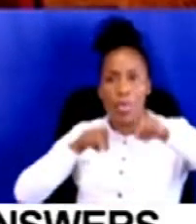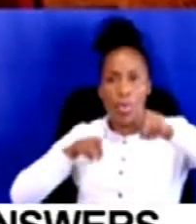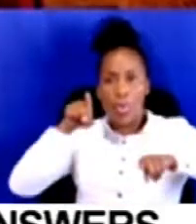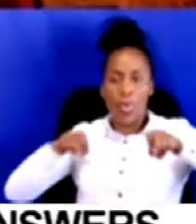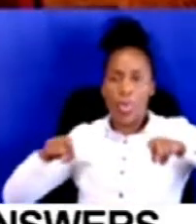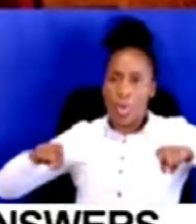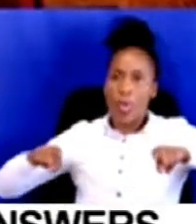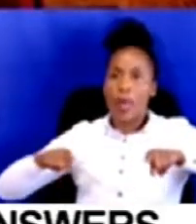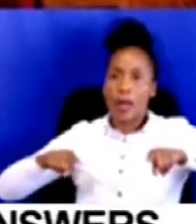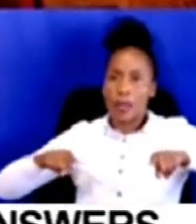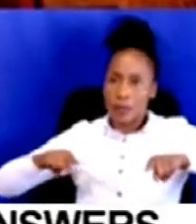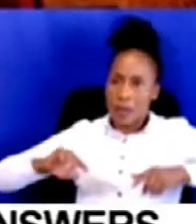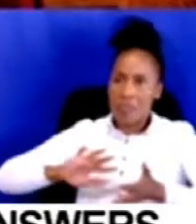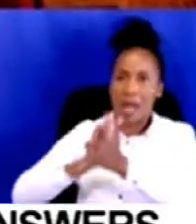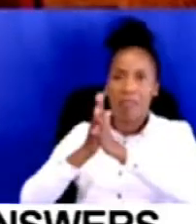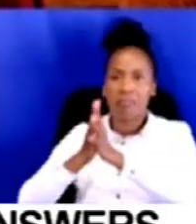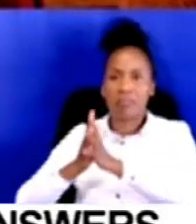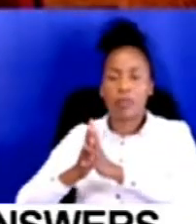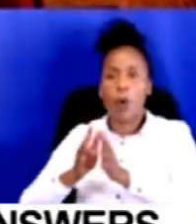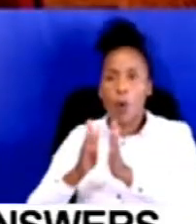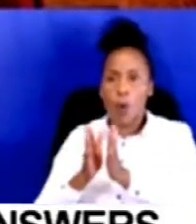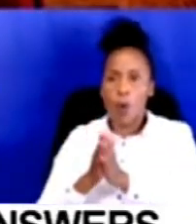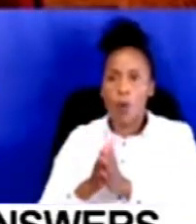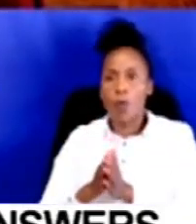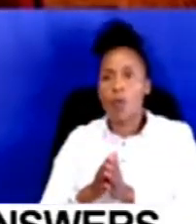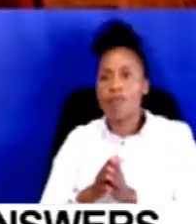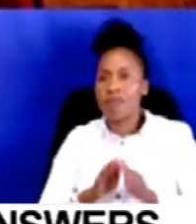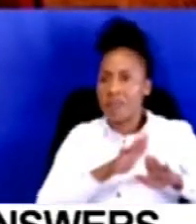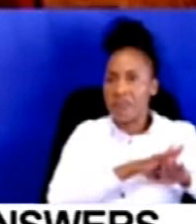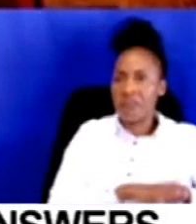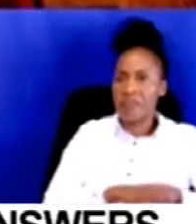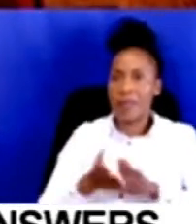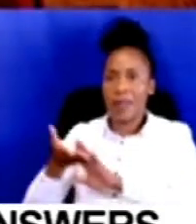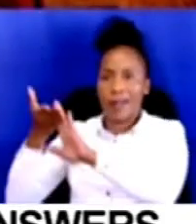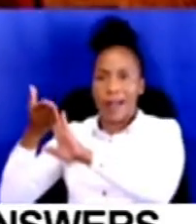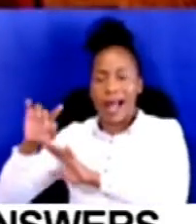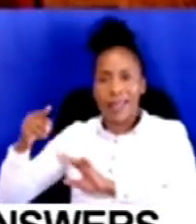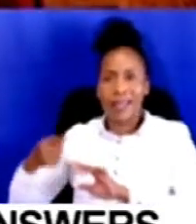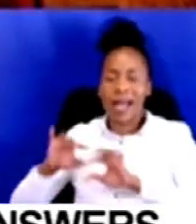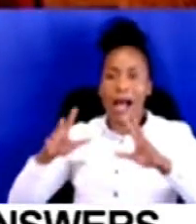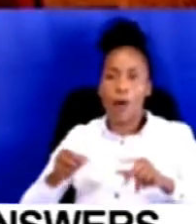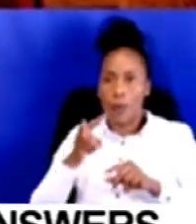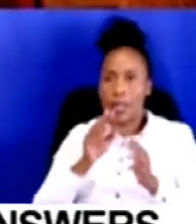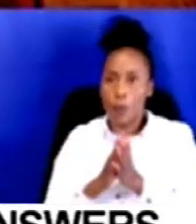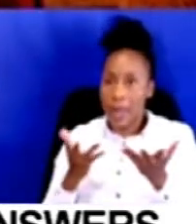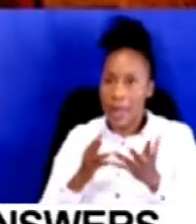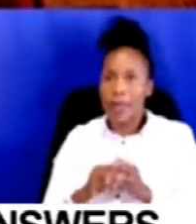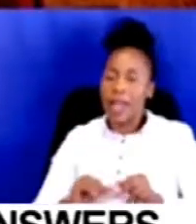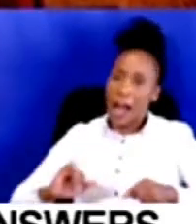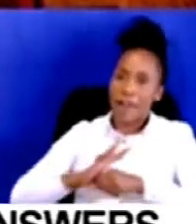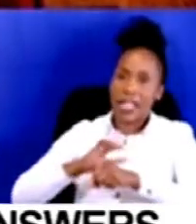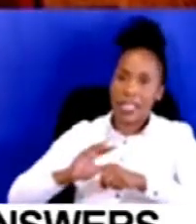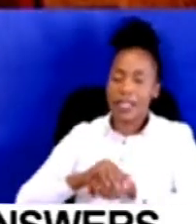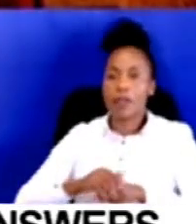in a similar manner, and how will you build a peace among the affected communities? And lastly, how will